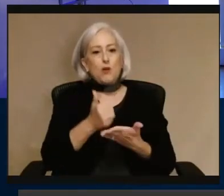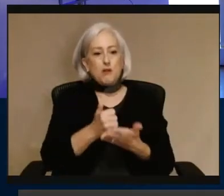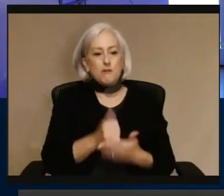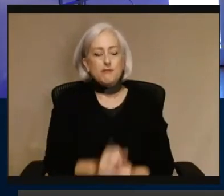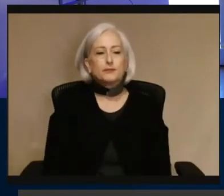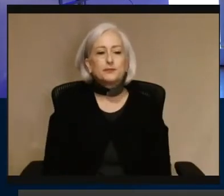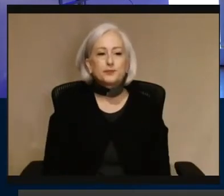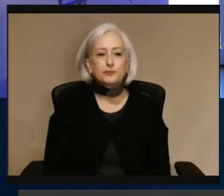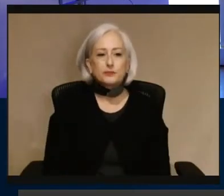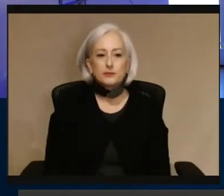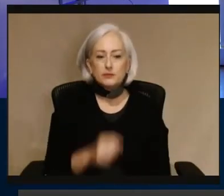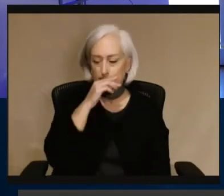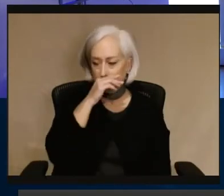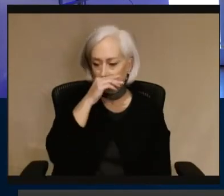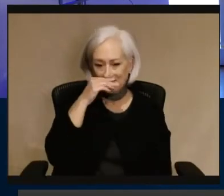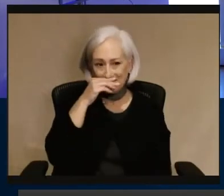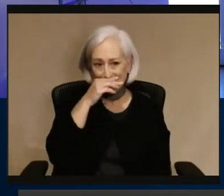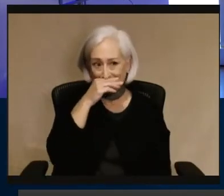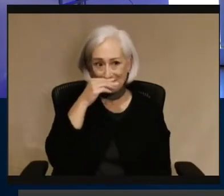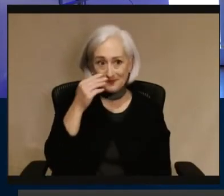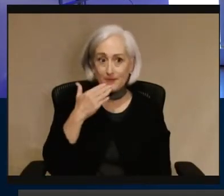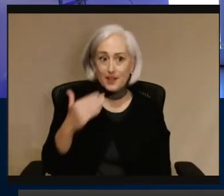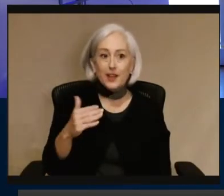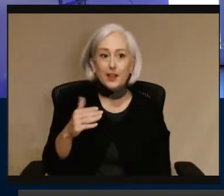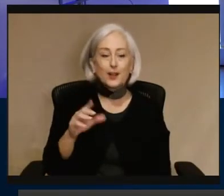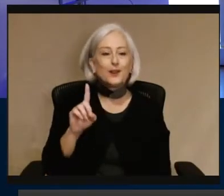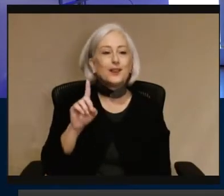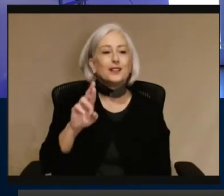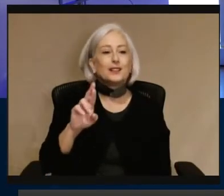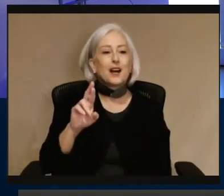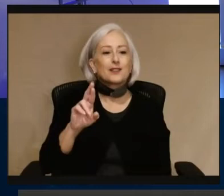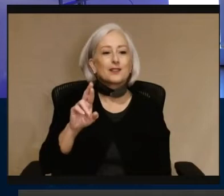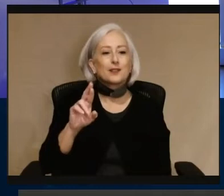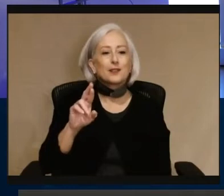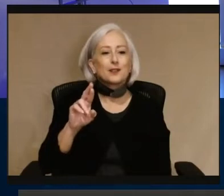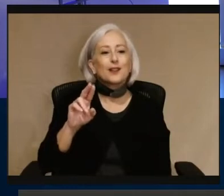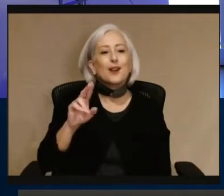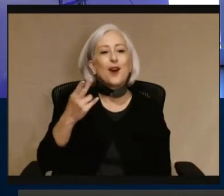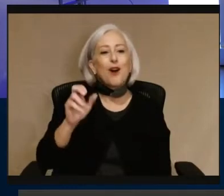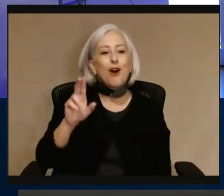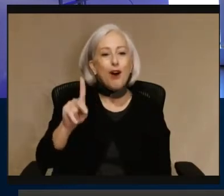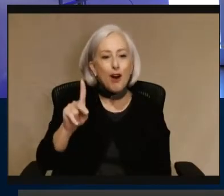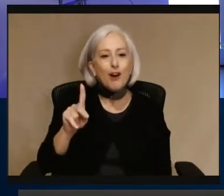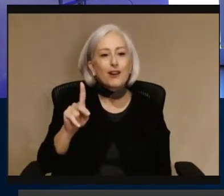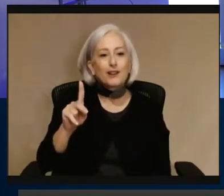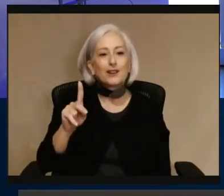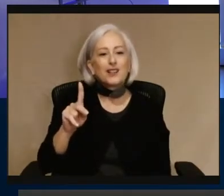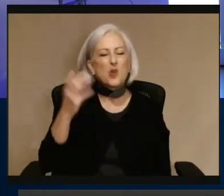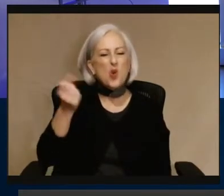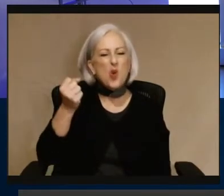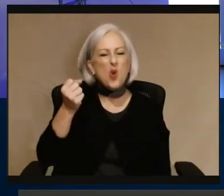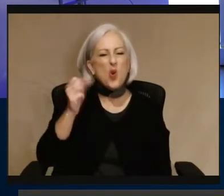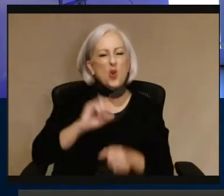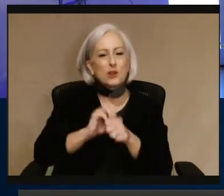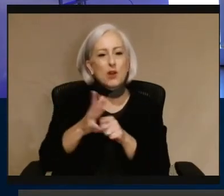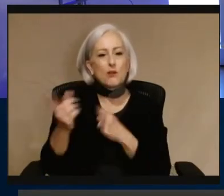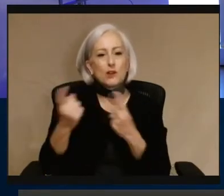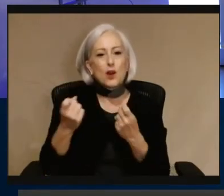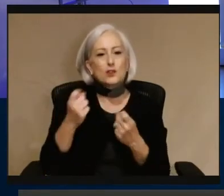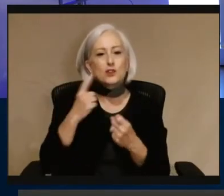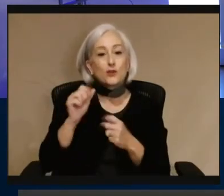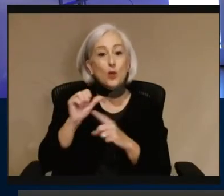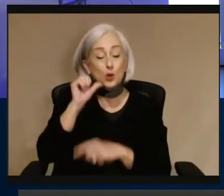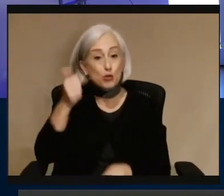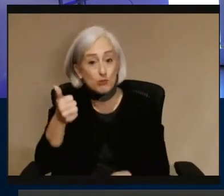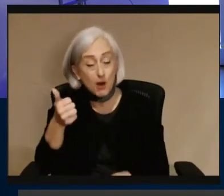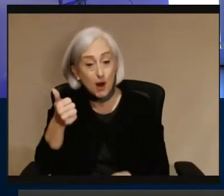I know I had some COVID questions come in for you today, but I'm going to hold until tomorrow, because we just had this really important topic that we wanted to make sure we gave a lot of time and